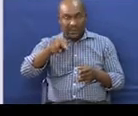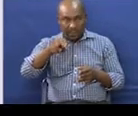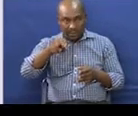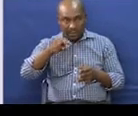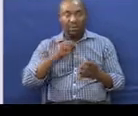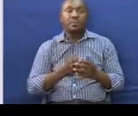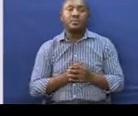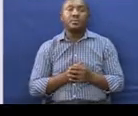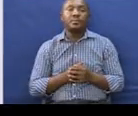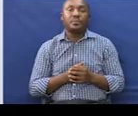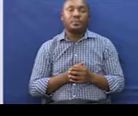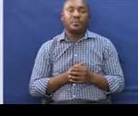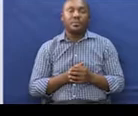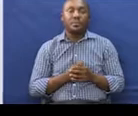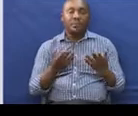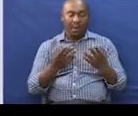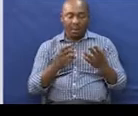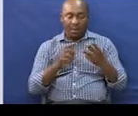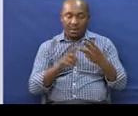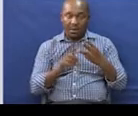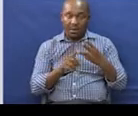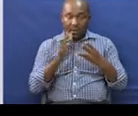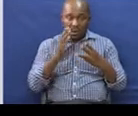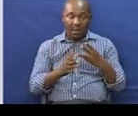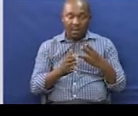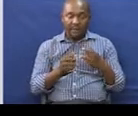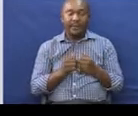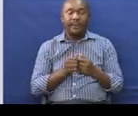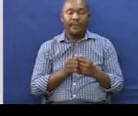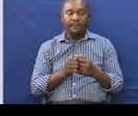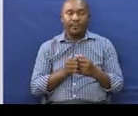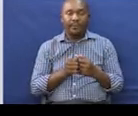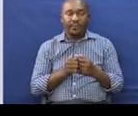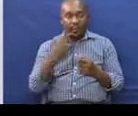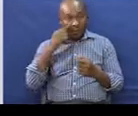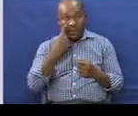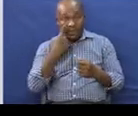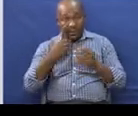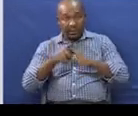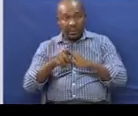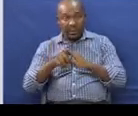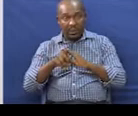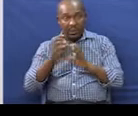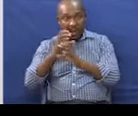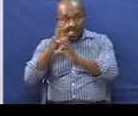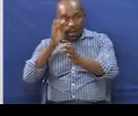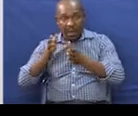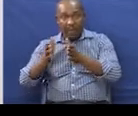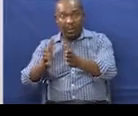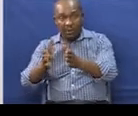Protein. And the last group of food that we normally test in the laboratories